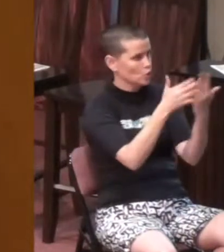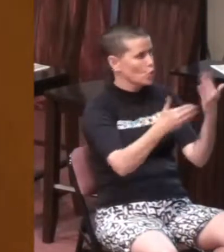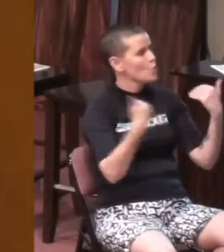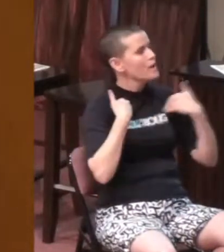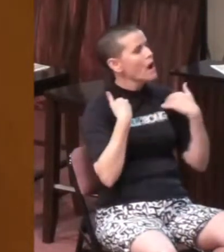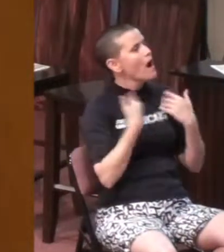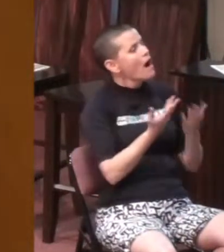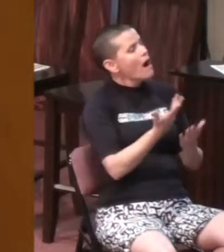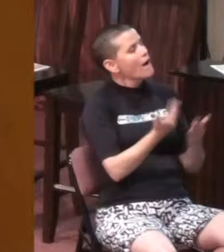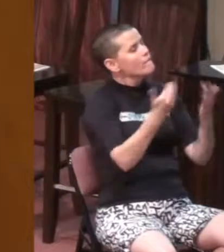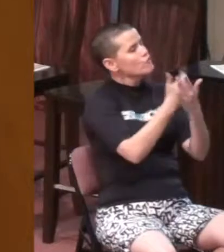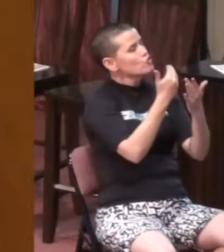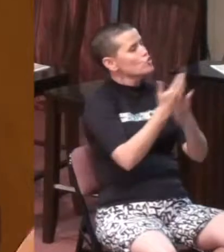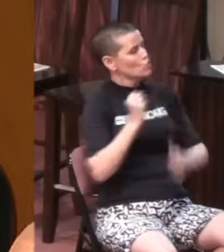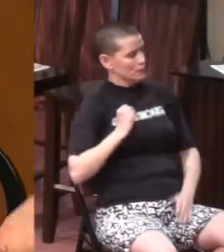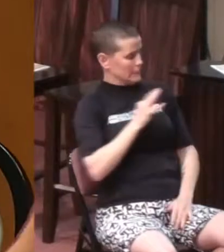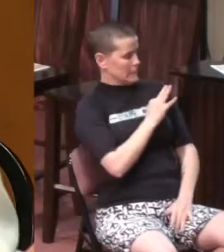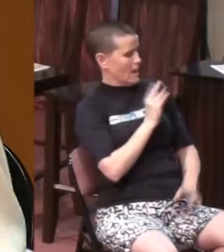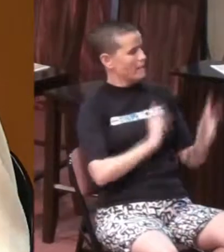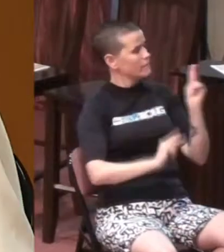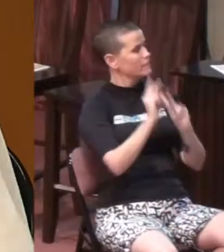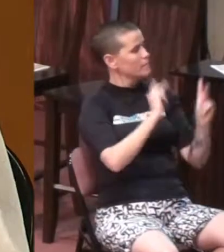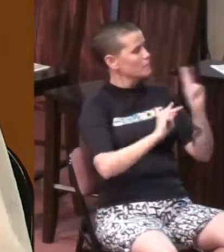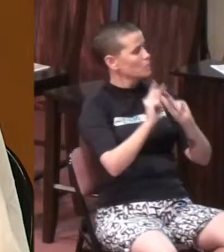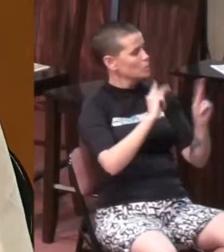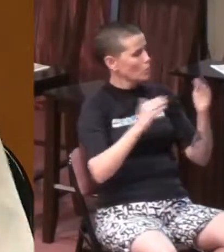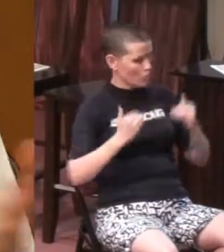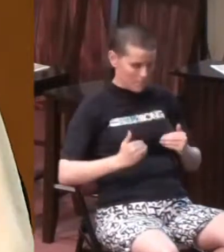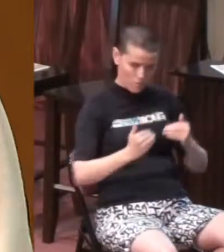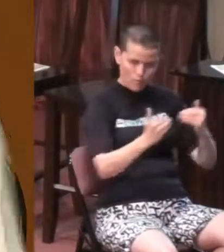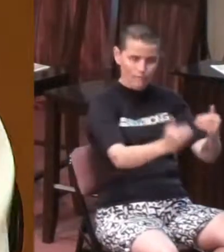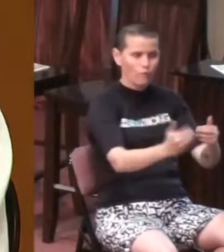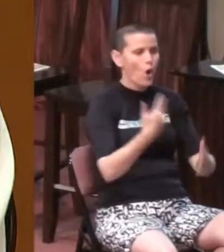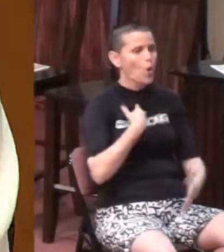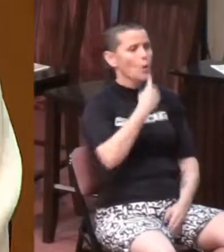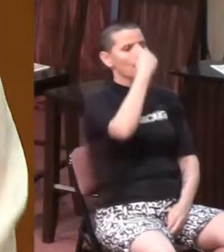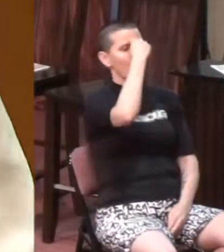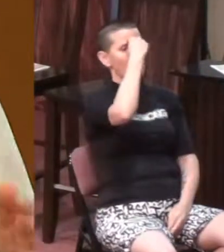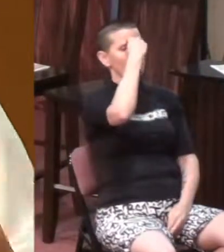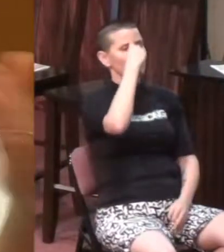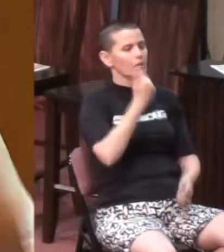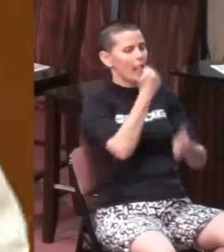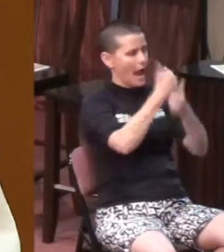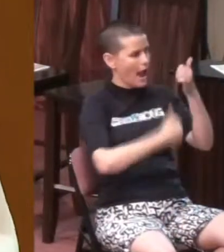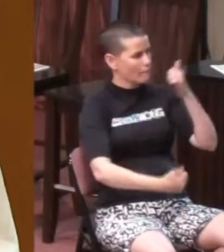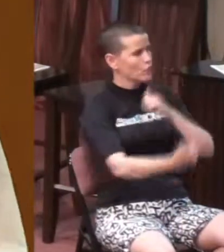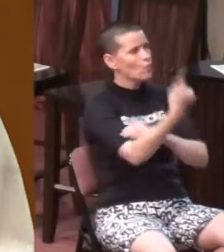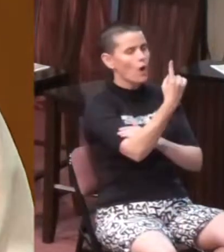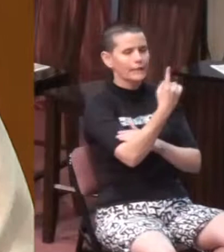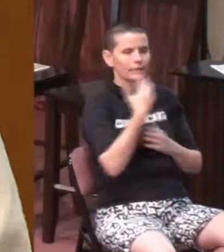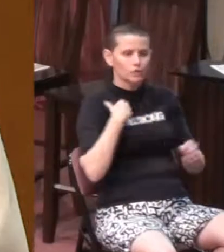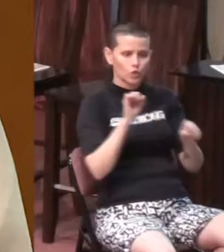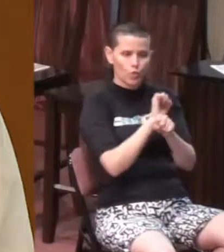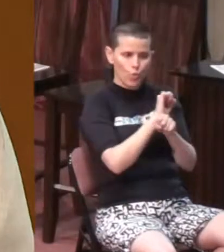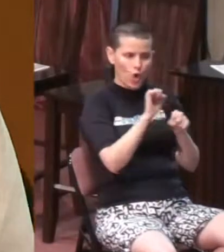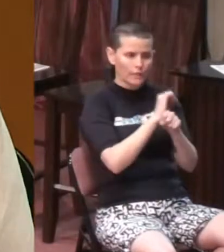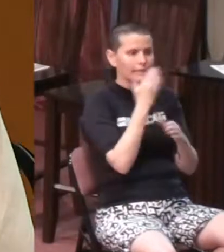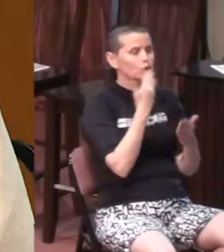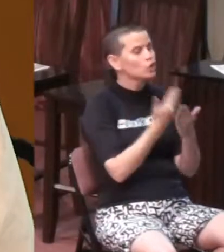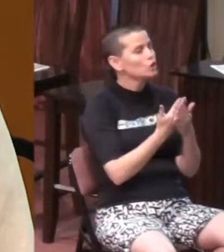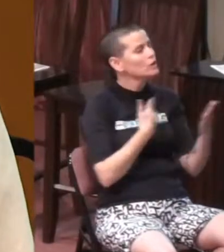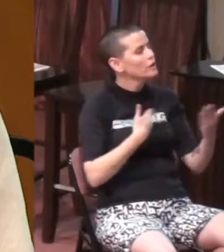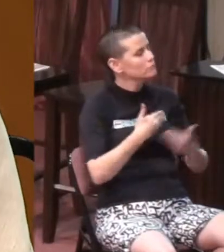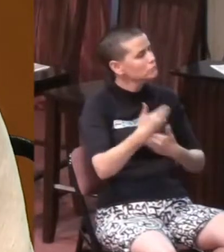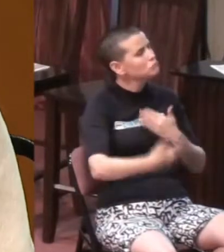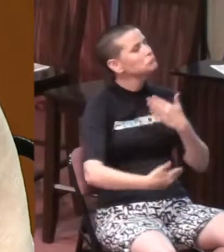on our staff, so we'll be moving forward mindfully so that everybody gets to work at a pace that's in a state of grace and